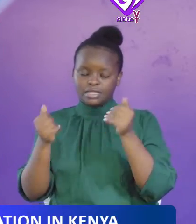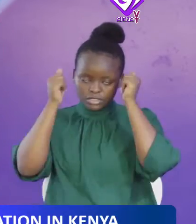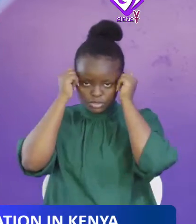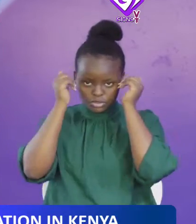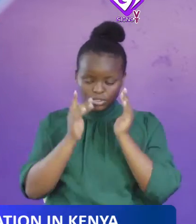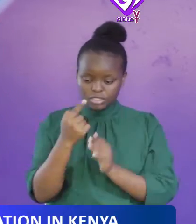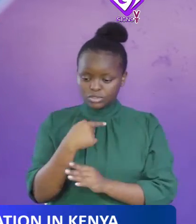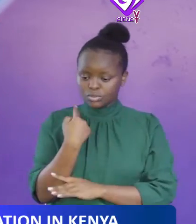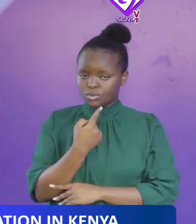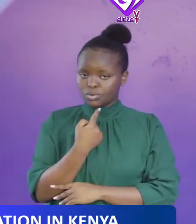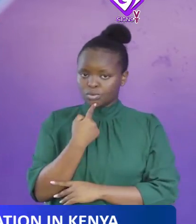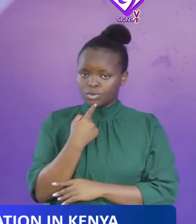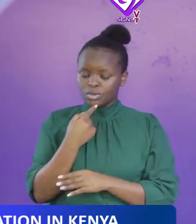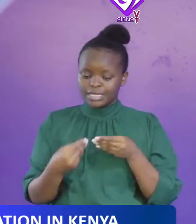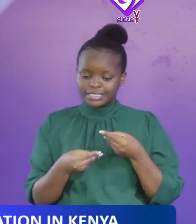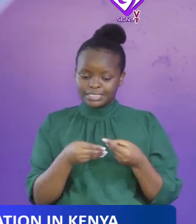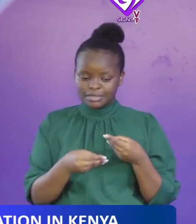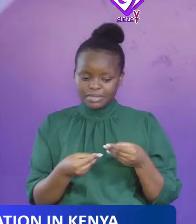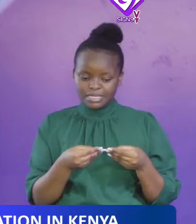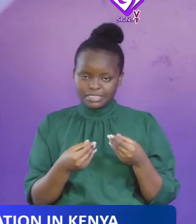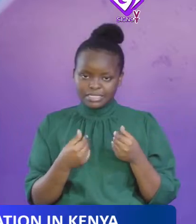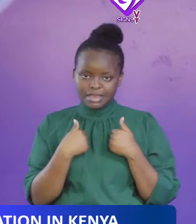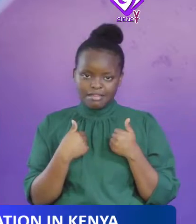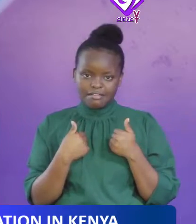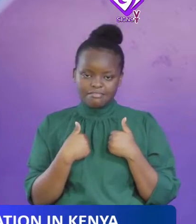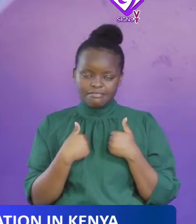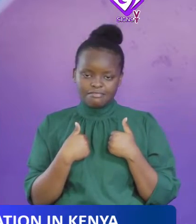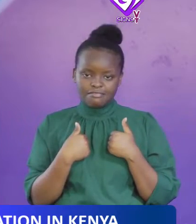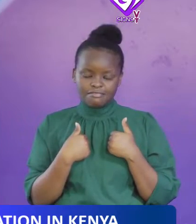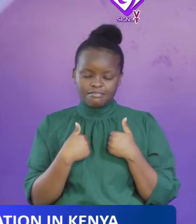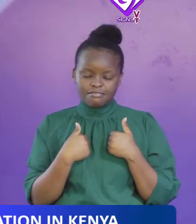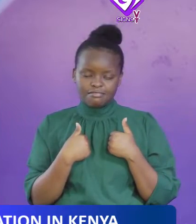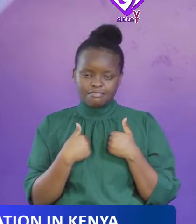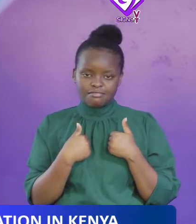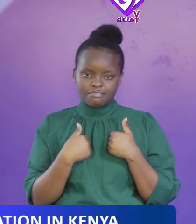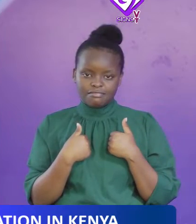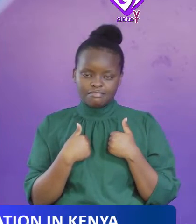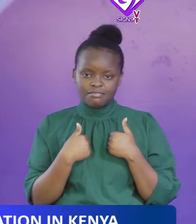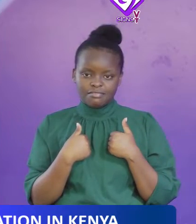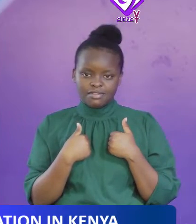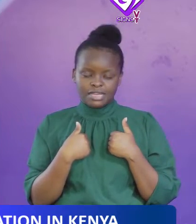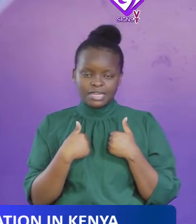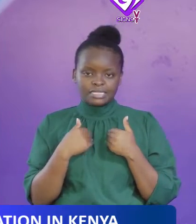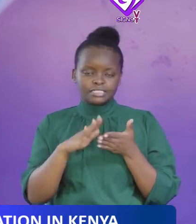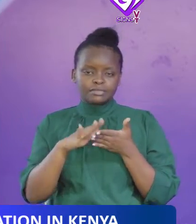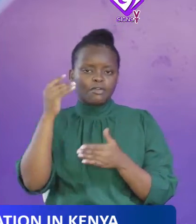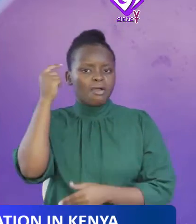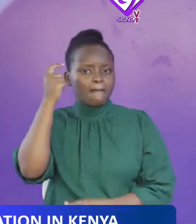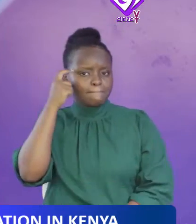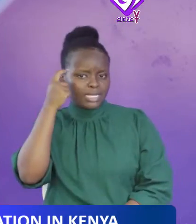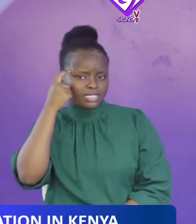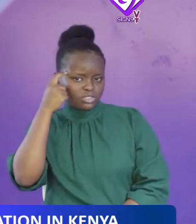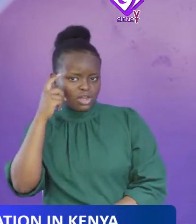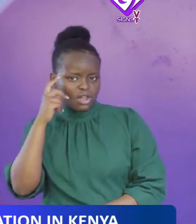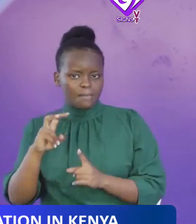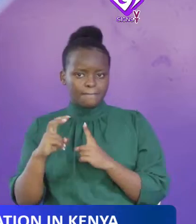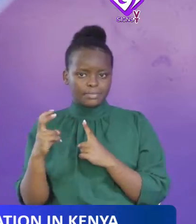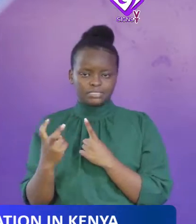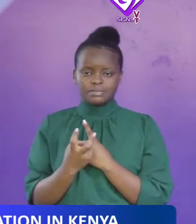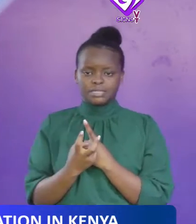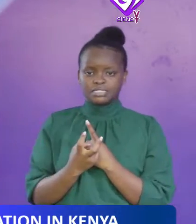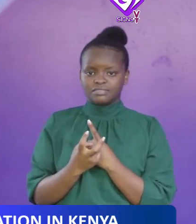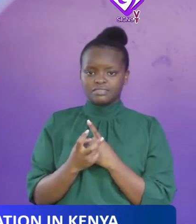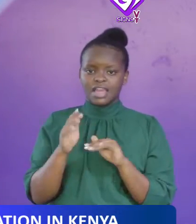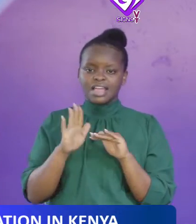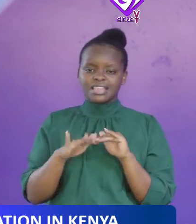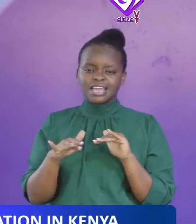are disability has now is more of a mental perception than the actual